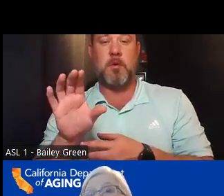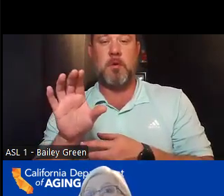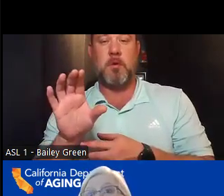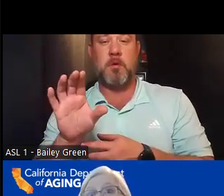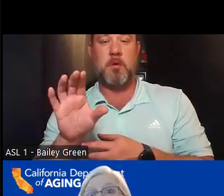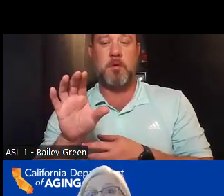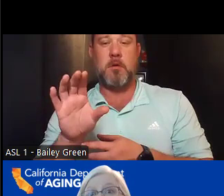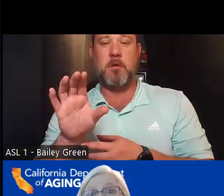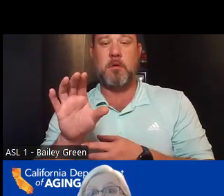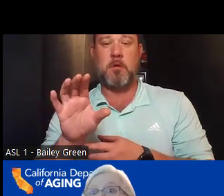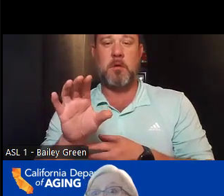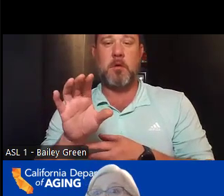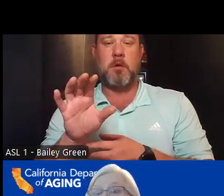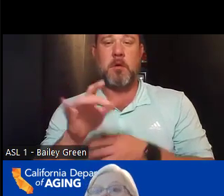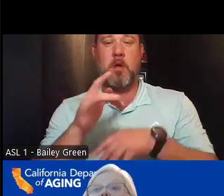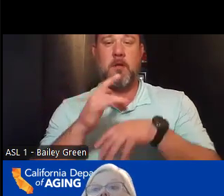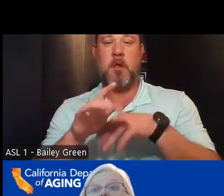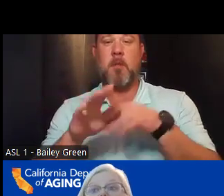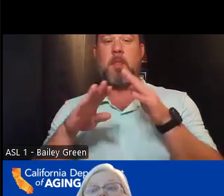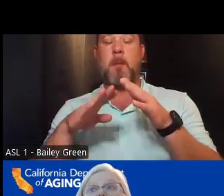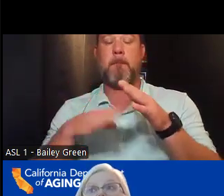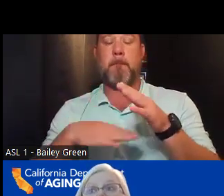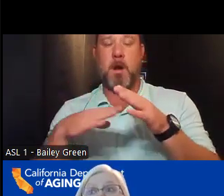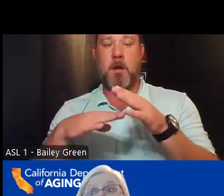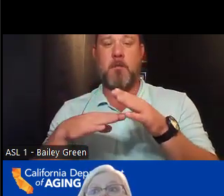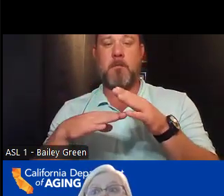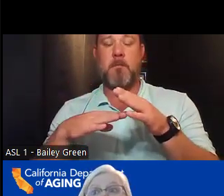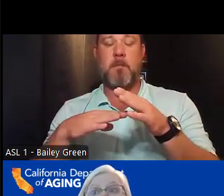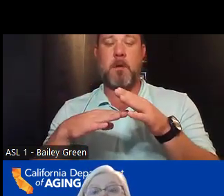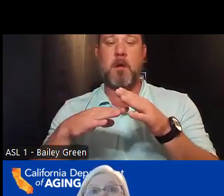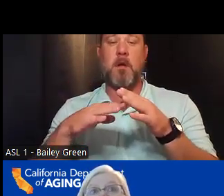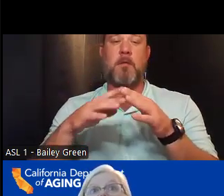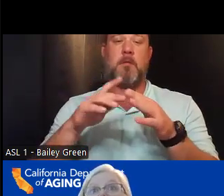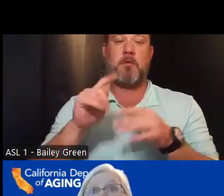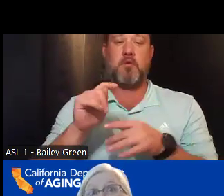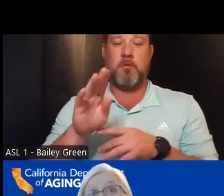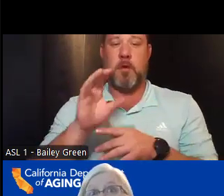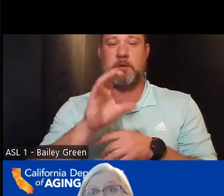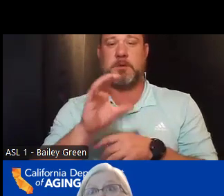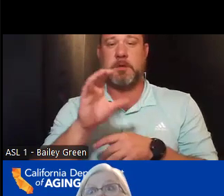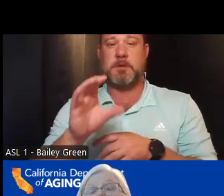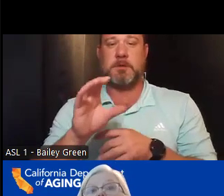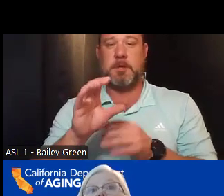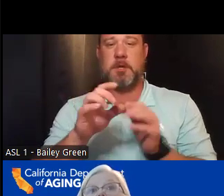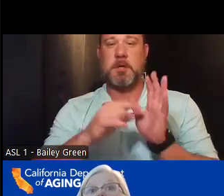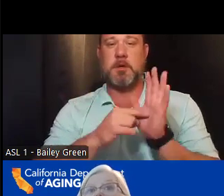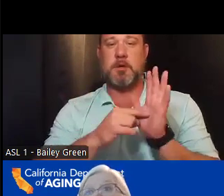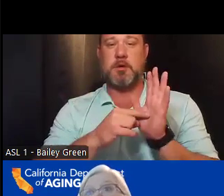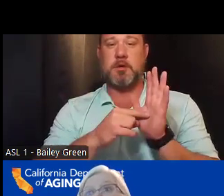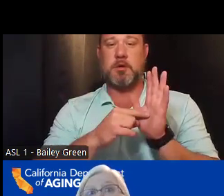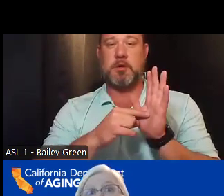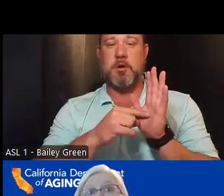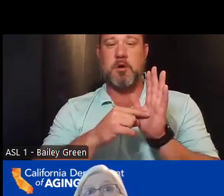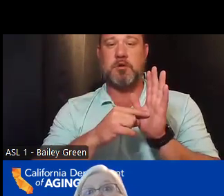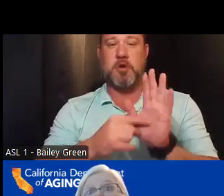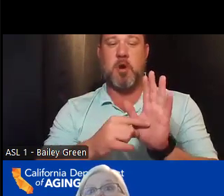This availability is at the bottom of my Zoom toolbar, the CC Show Captions,